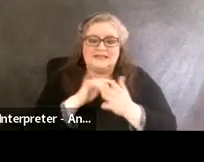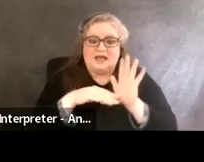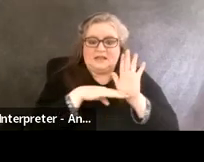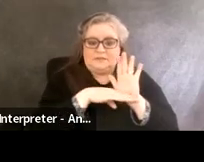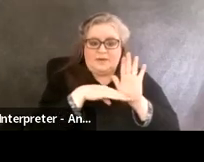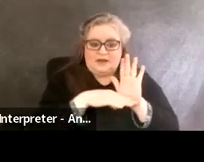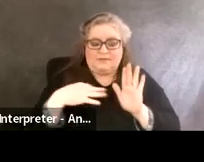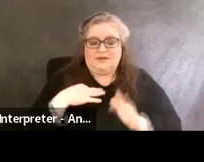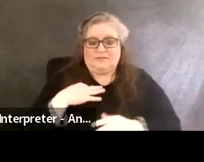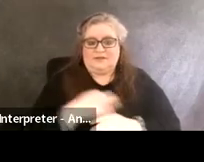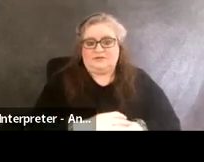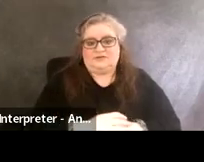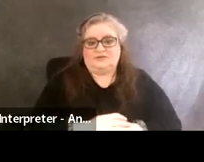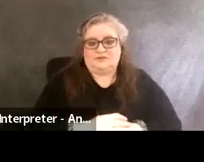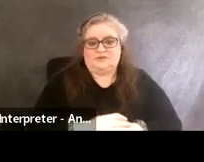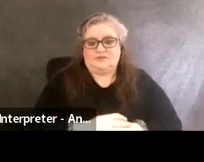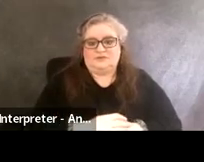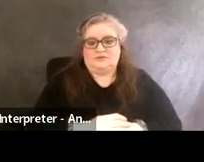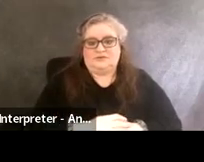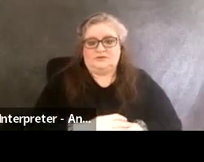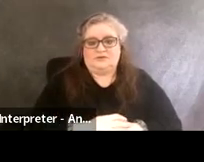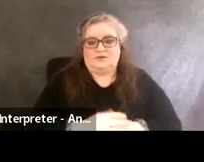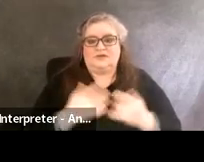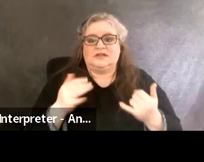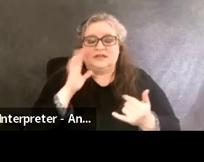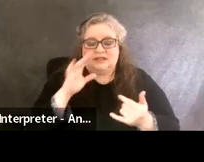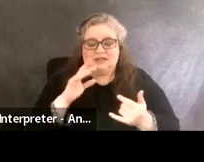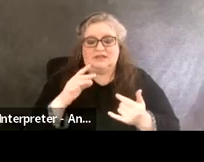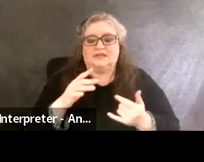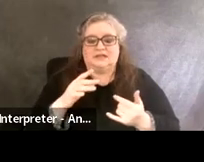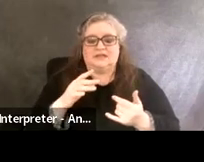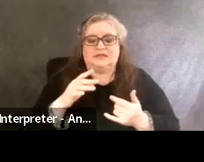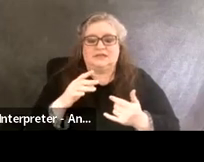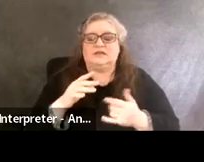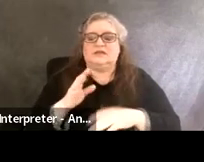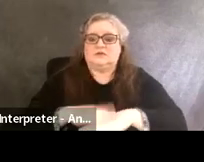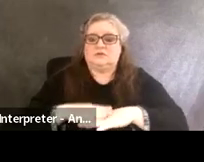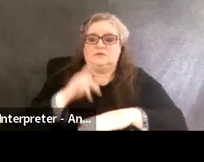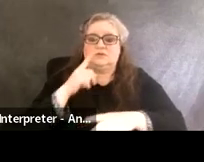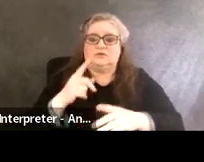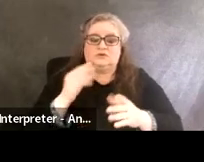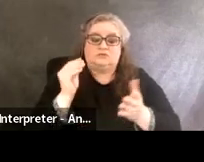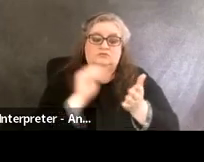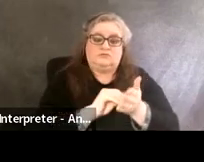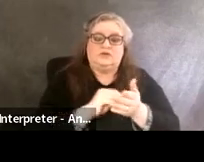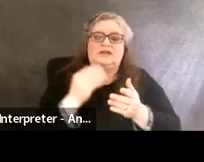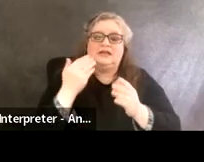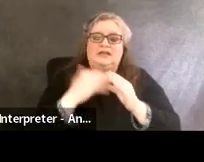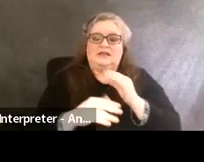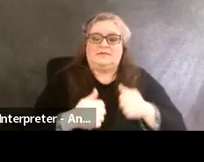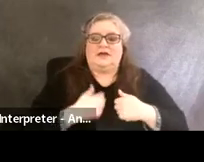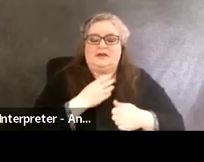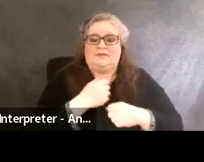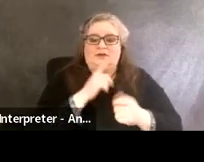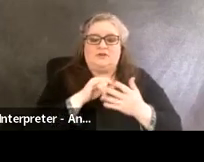bottom of the application. This will prompt you to enter an email address and then ensure that you have a copy of your application